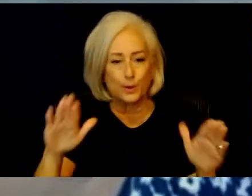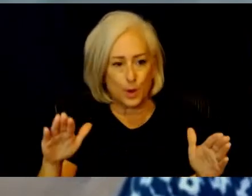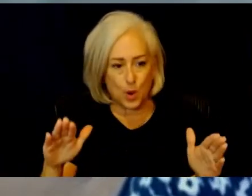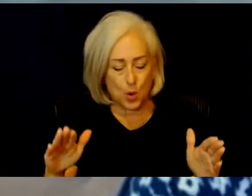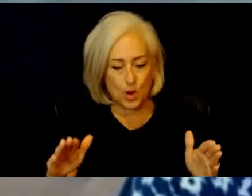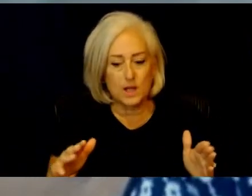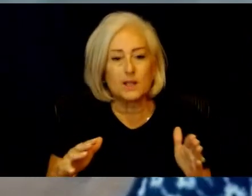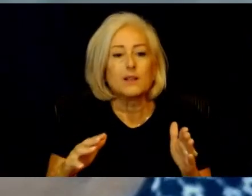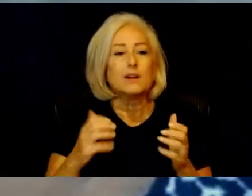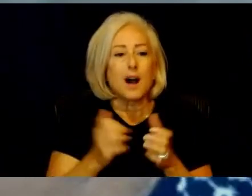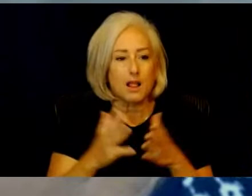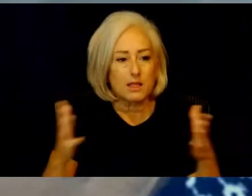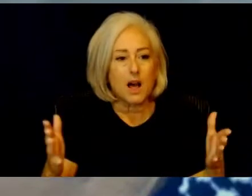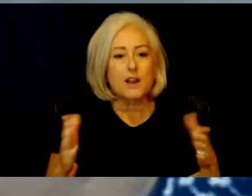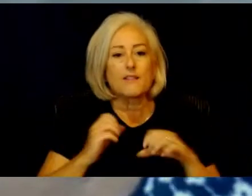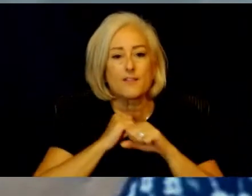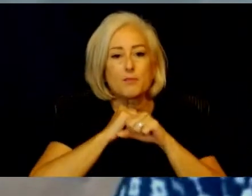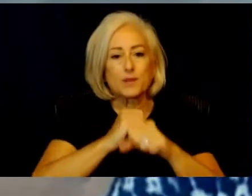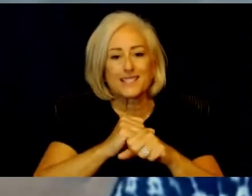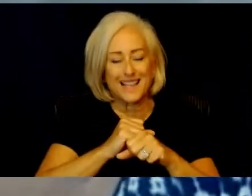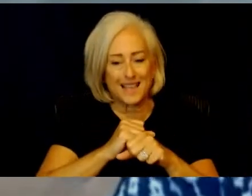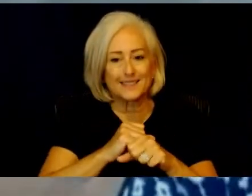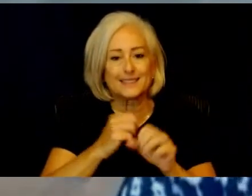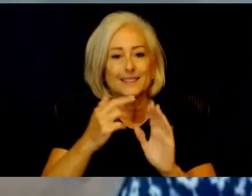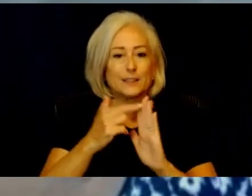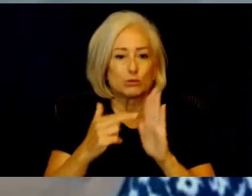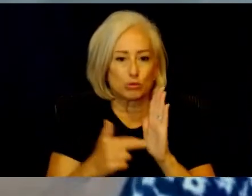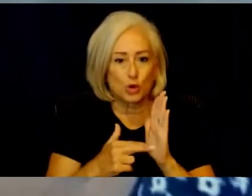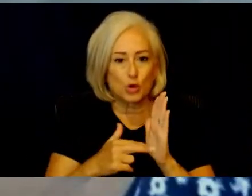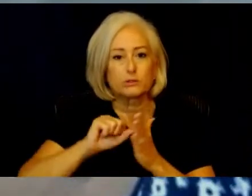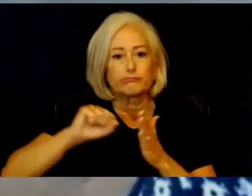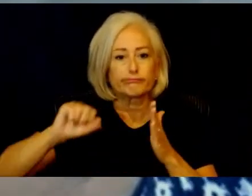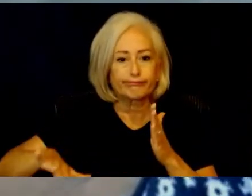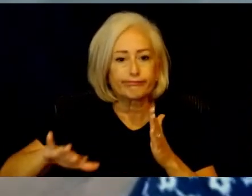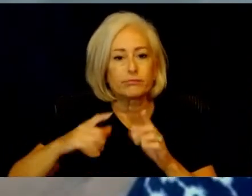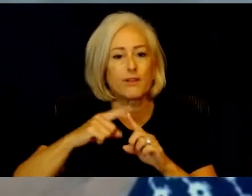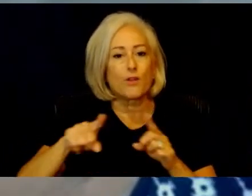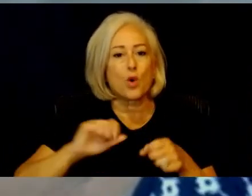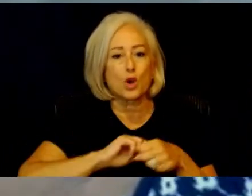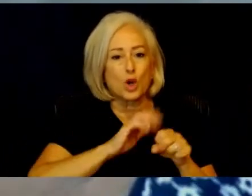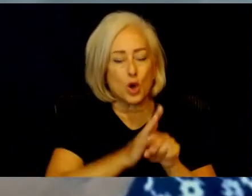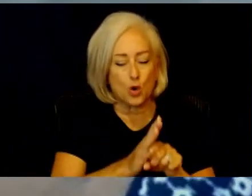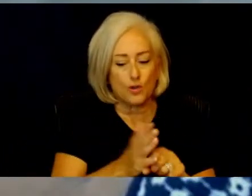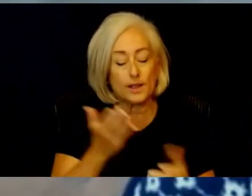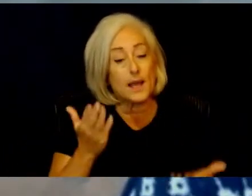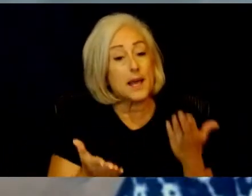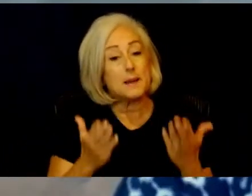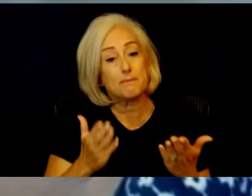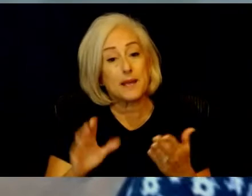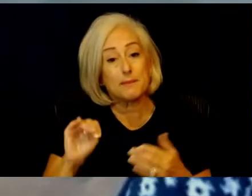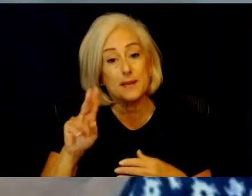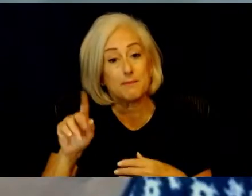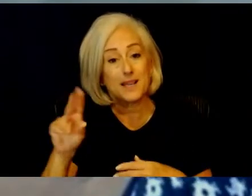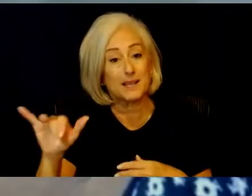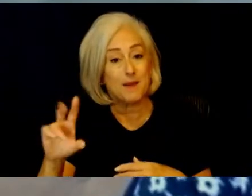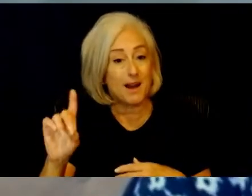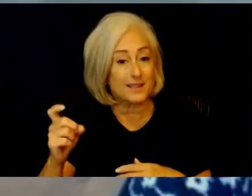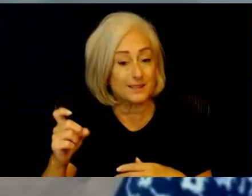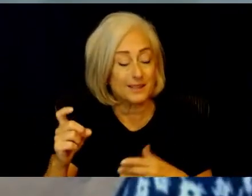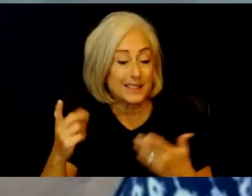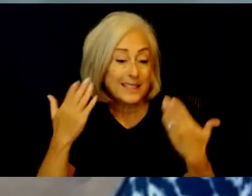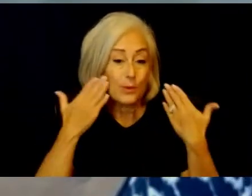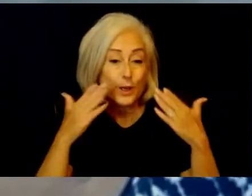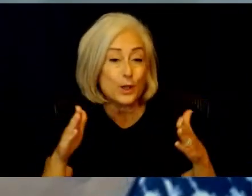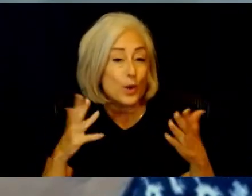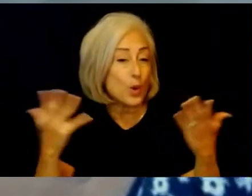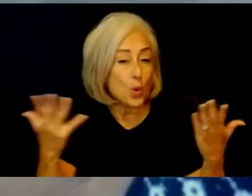protective measures for COVID that perhaps may have helped with this too, it's kind of hard to see where this is going. I think we should prepare